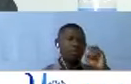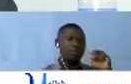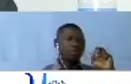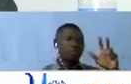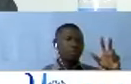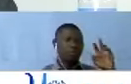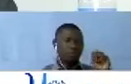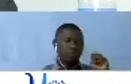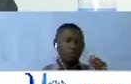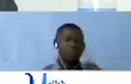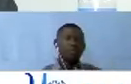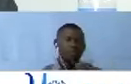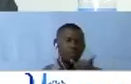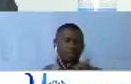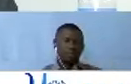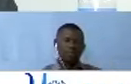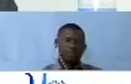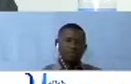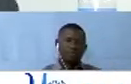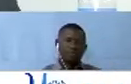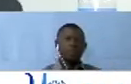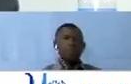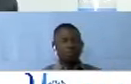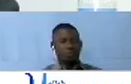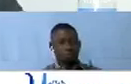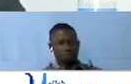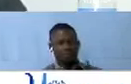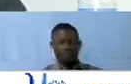Yes, Ablai So. All right.